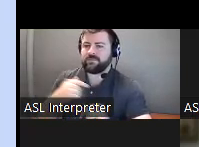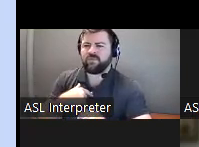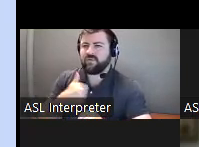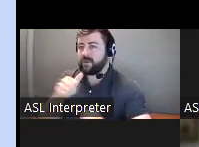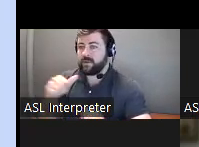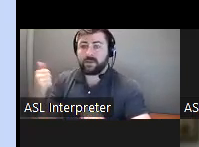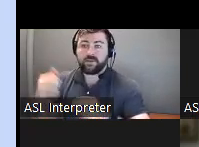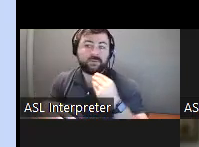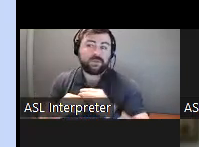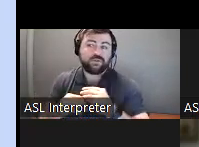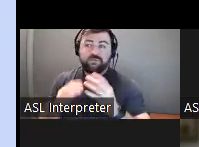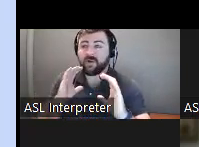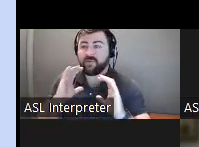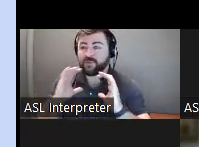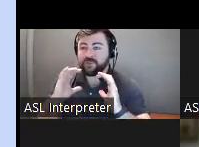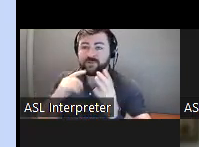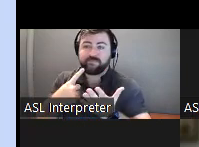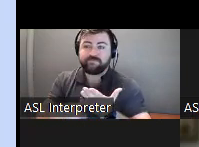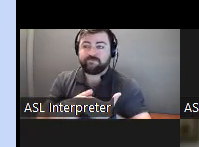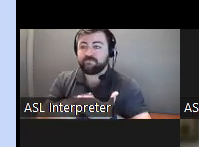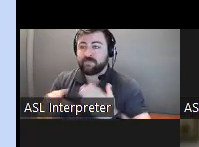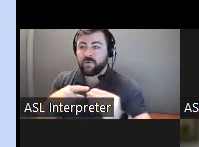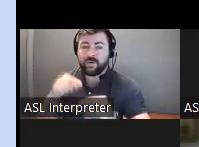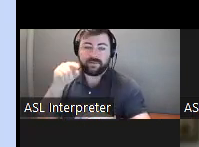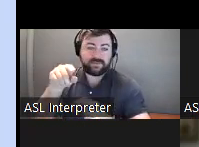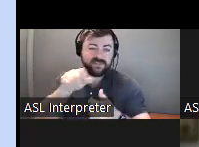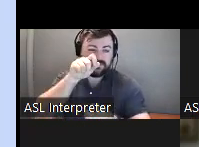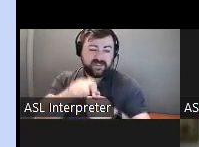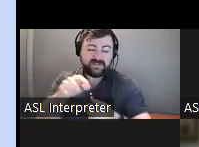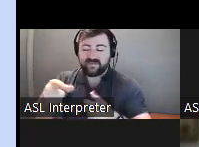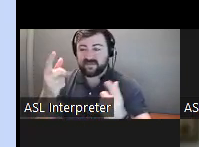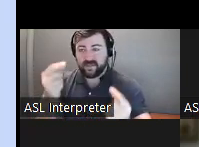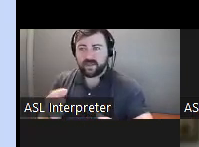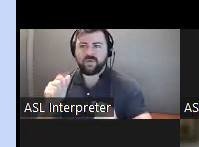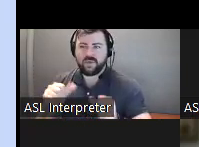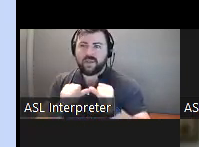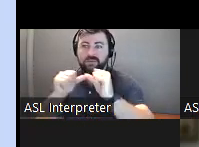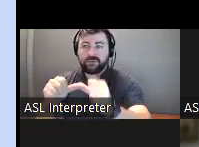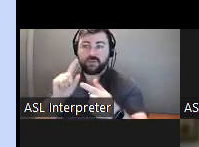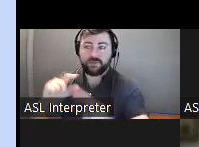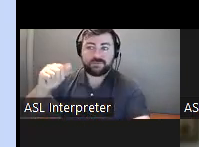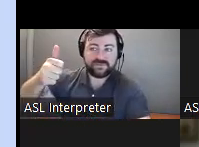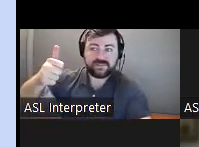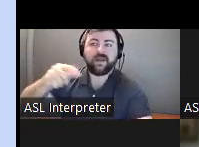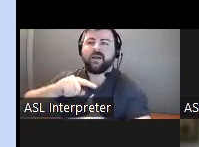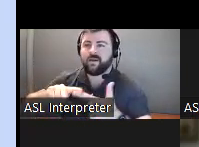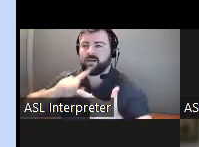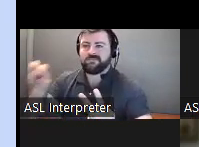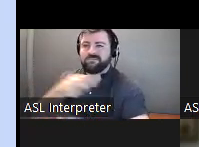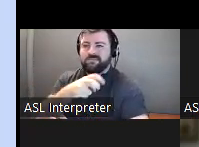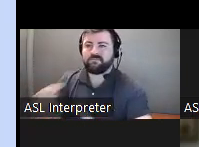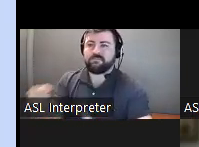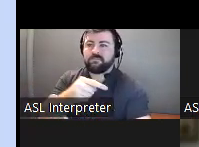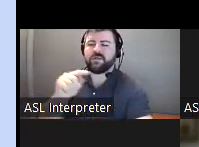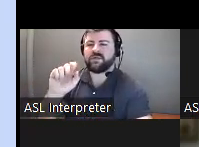additional conversation around this specific task, we can continue that until 10. Otherwise, Tasha,